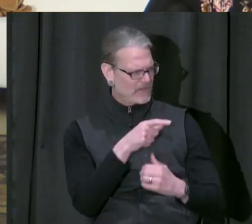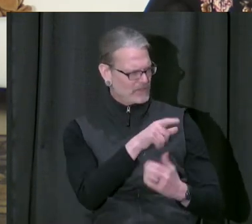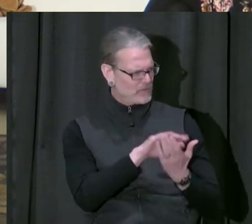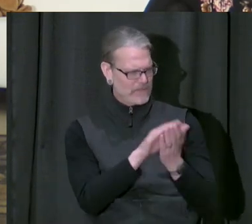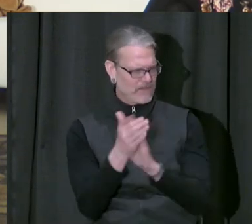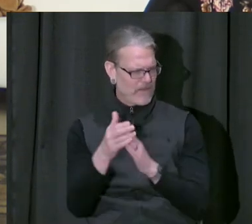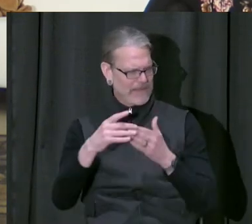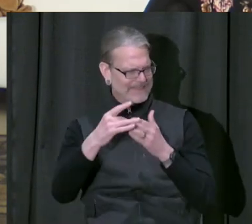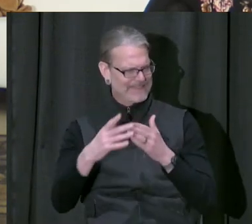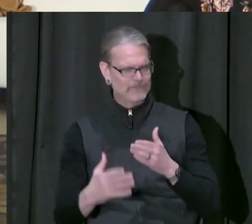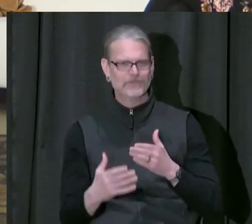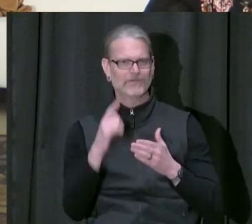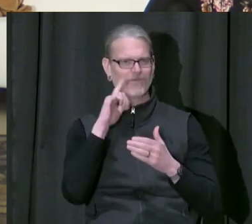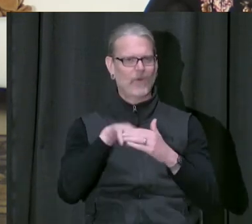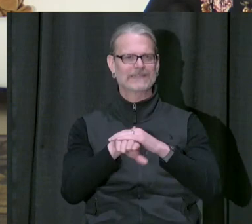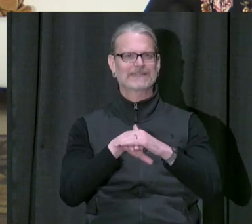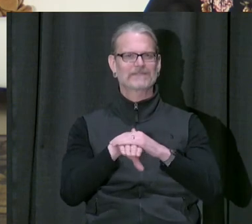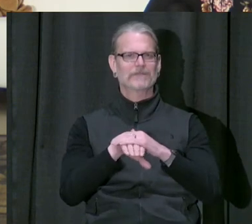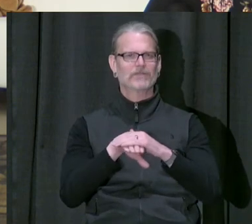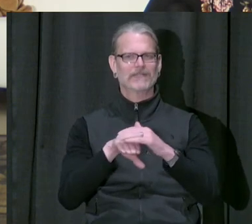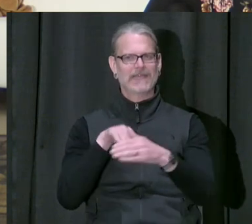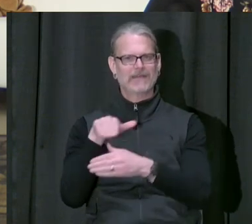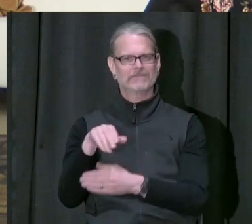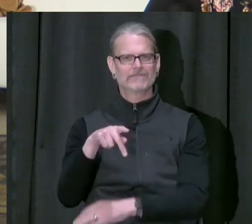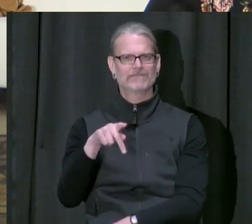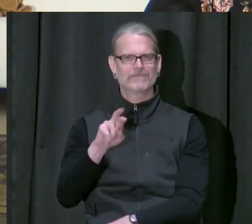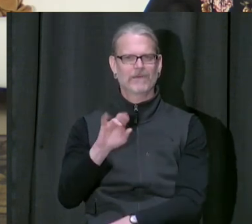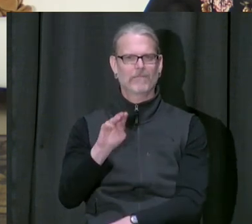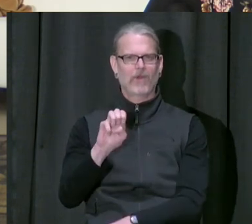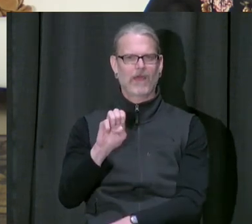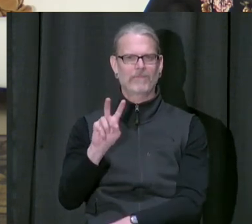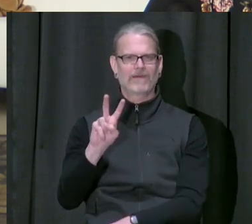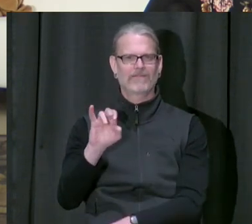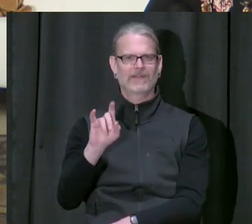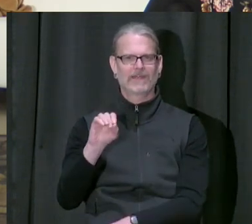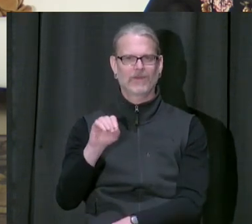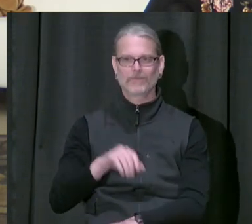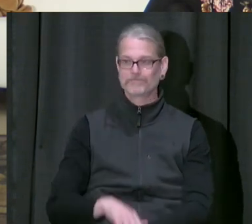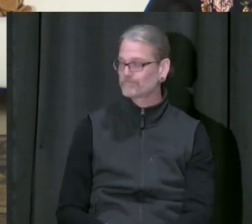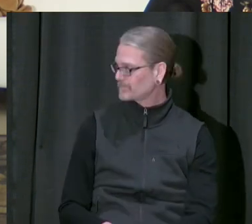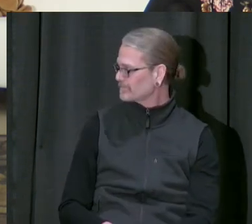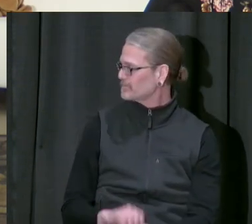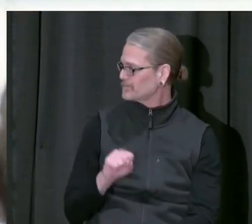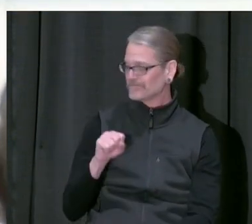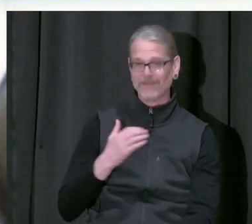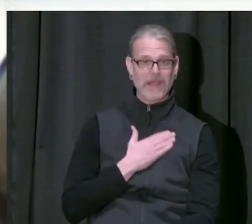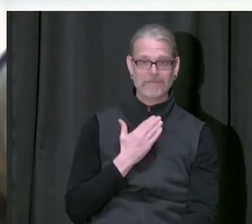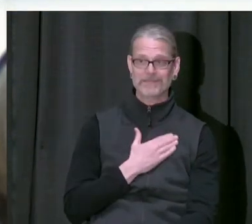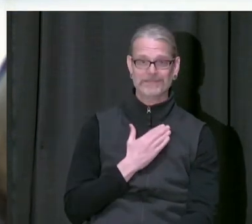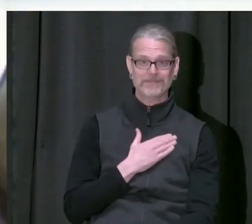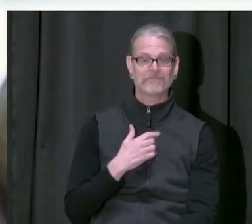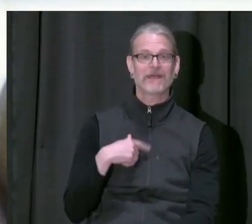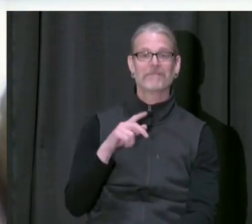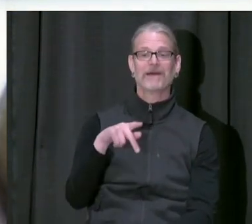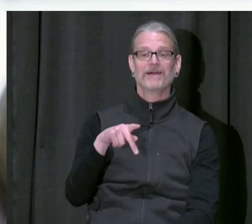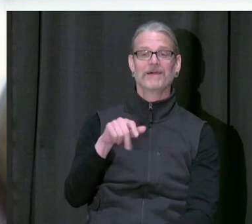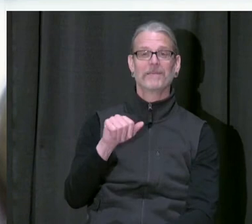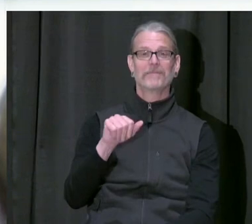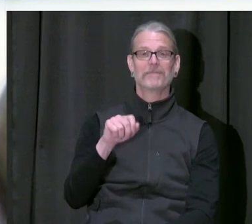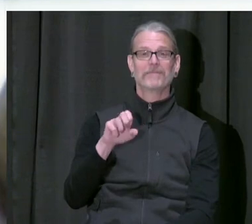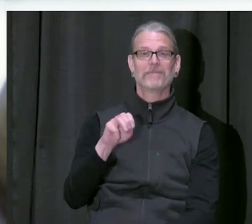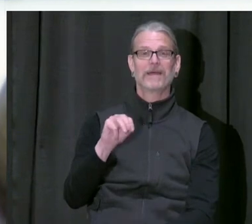a leader in accessibility in Prime Video. Yeah, happy to. So I'm Pamra Narly.